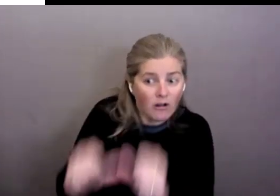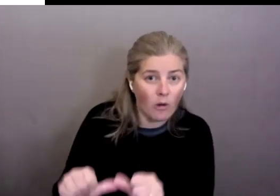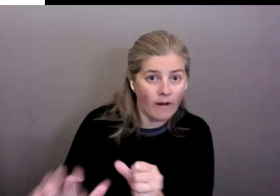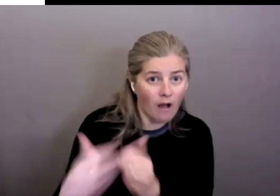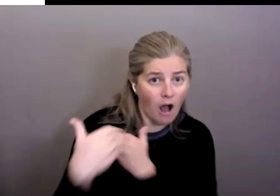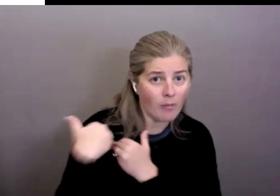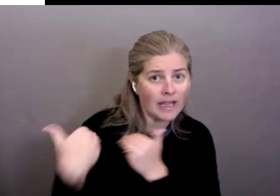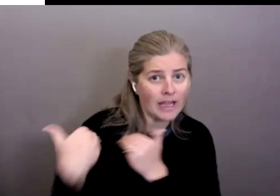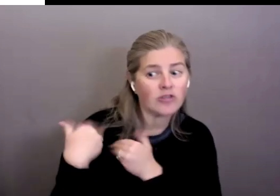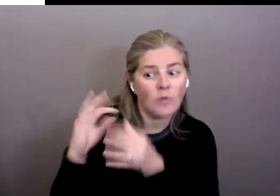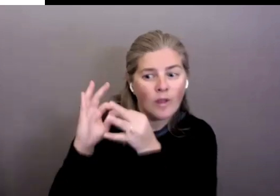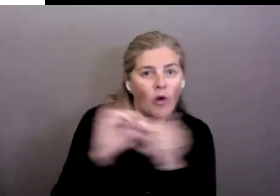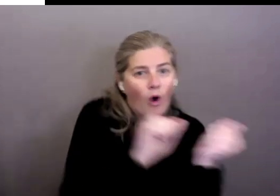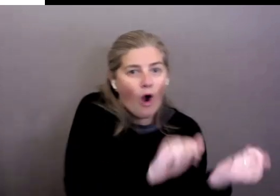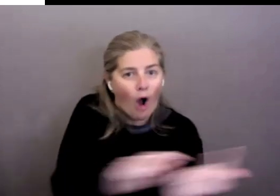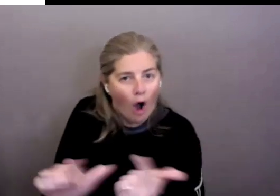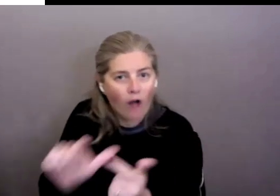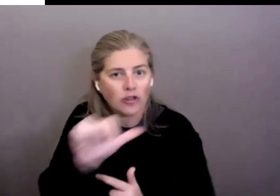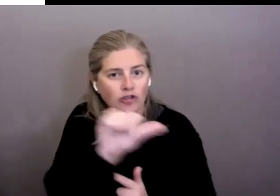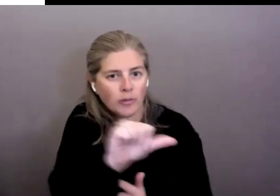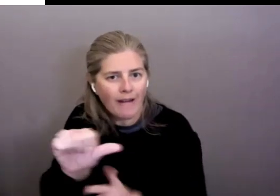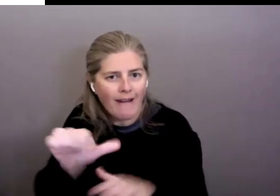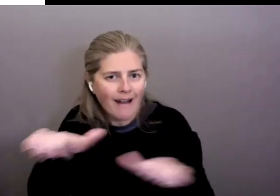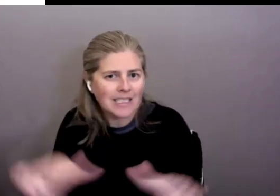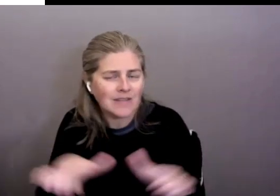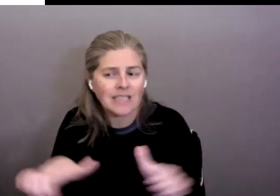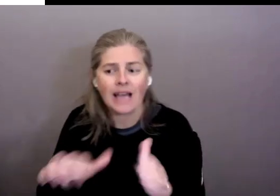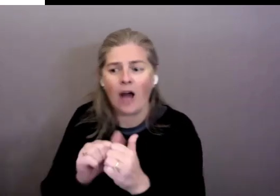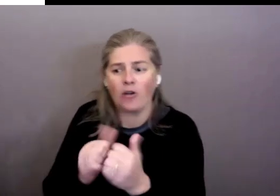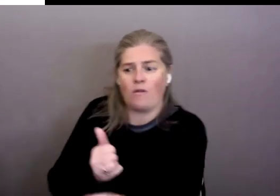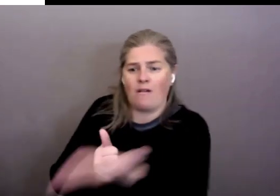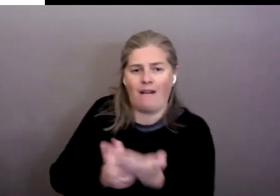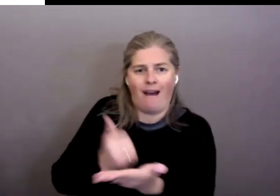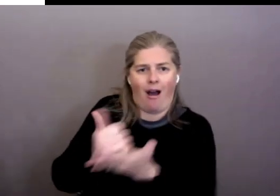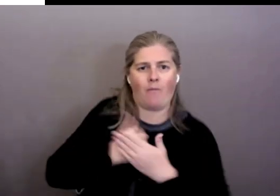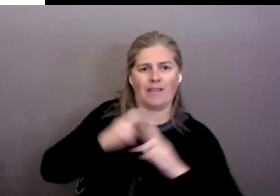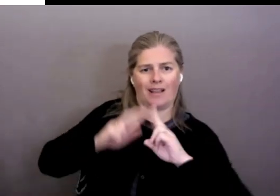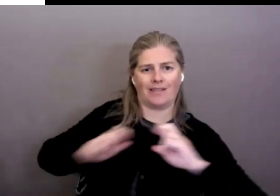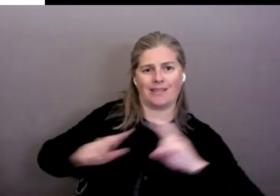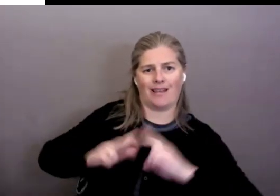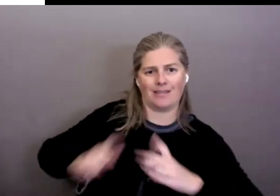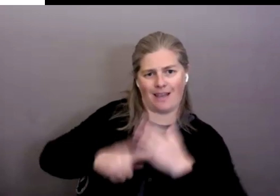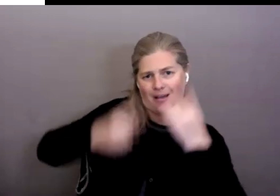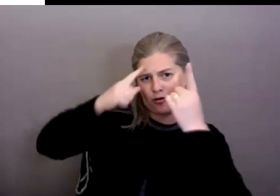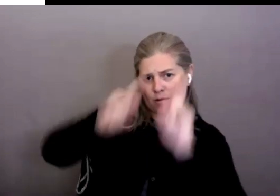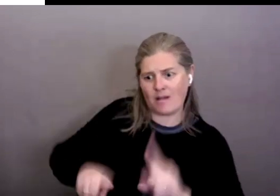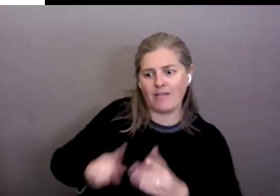all AAA activities, and as a means of assessing the risk of any given agreement that requires prior approval.